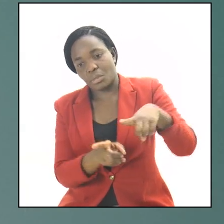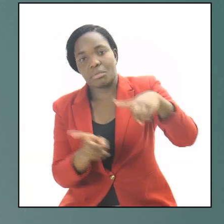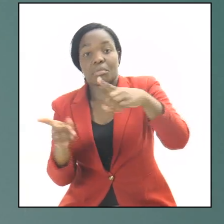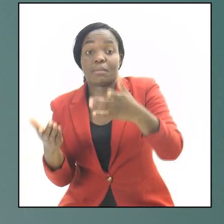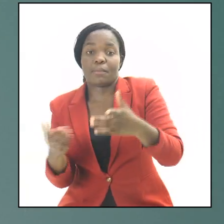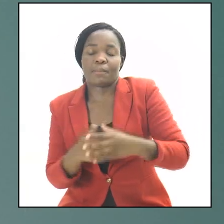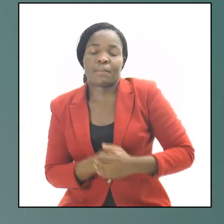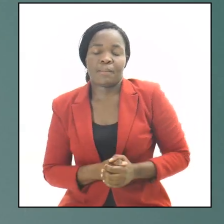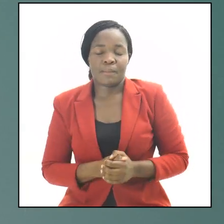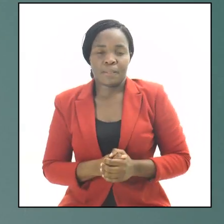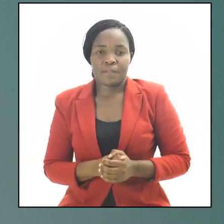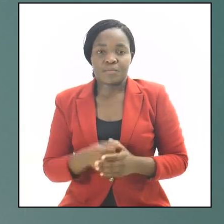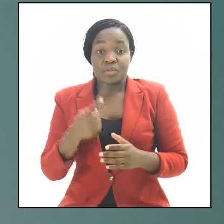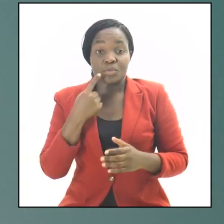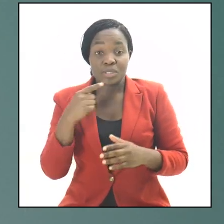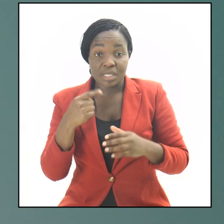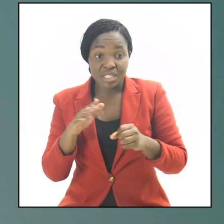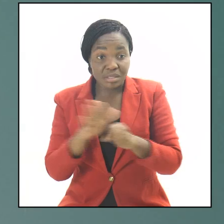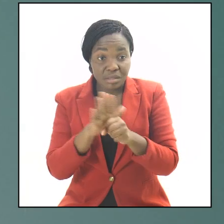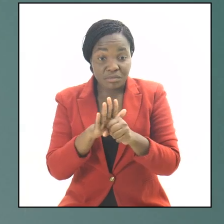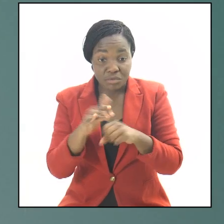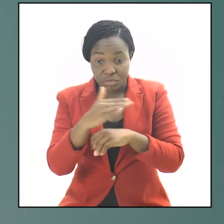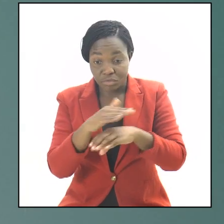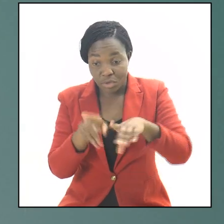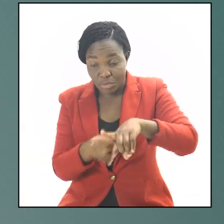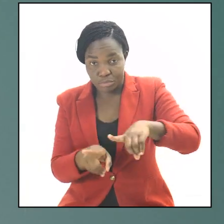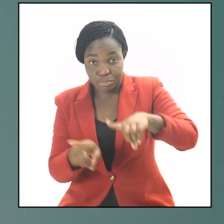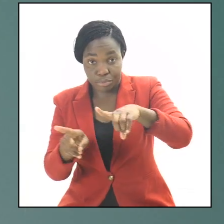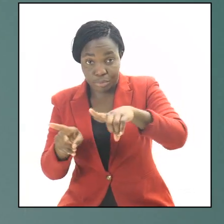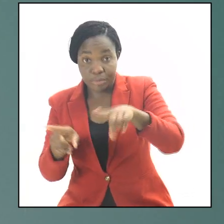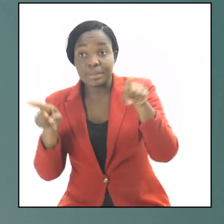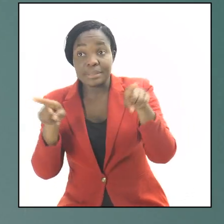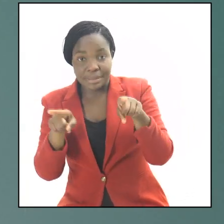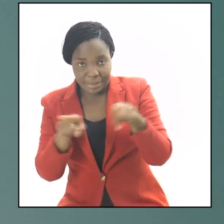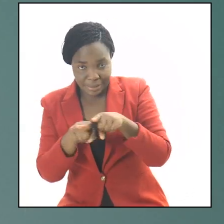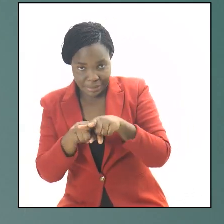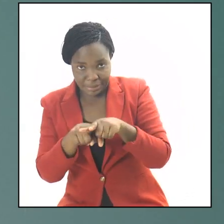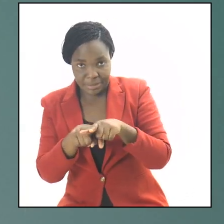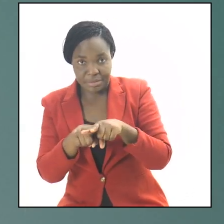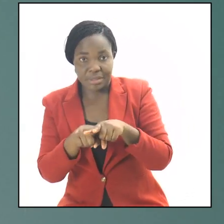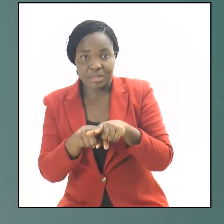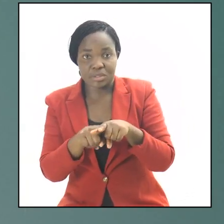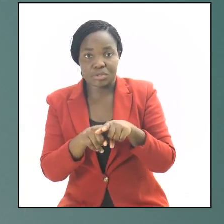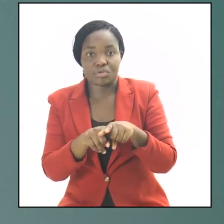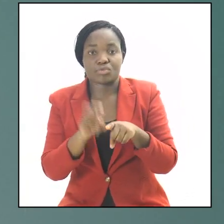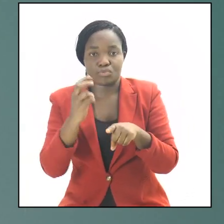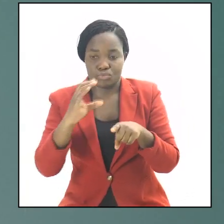with safety that the wall area of the parallelogram is also 32 square